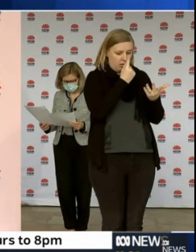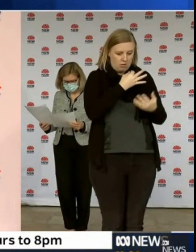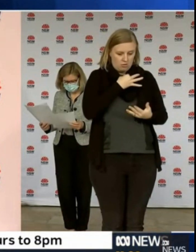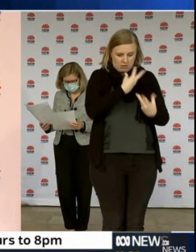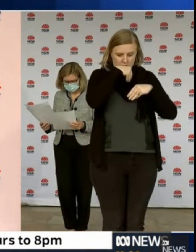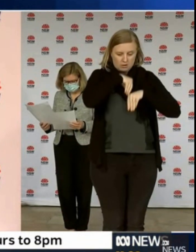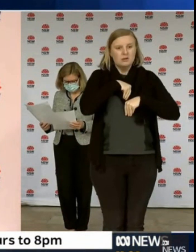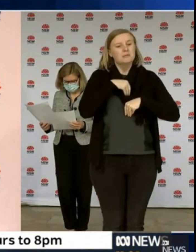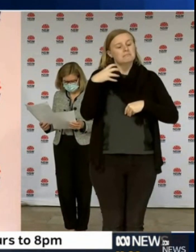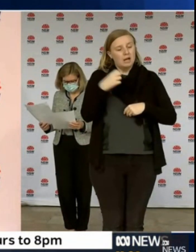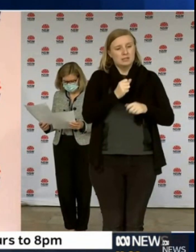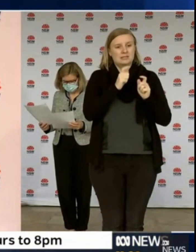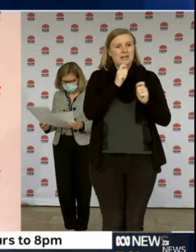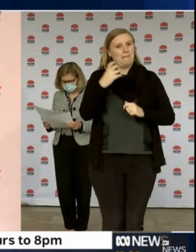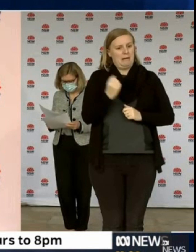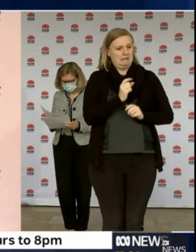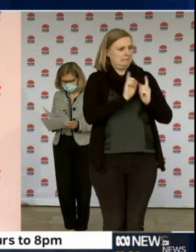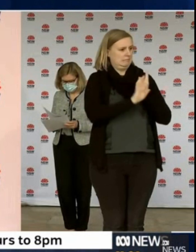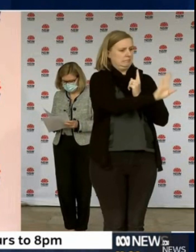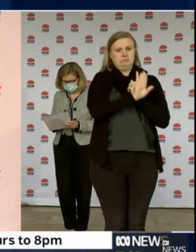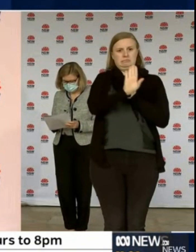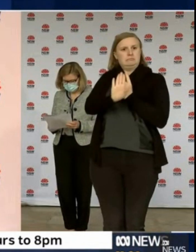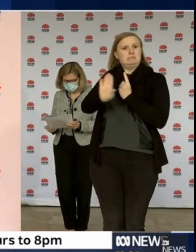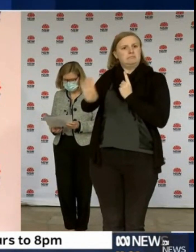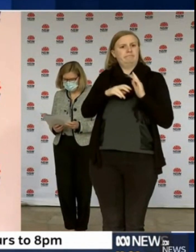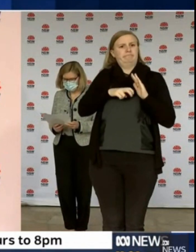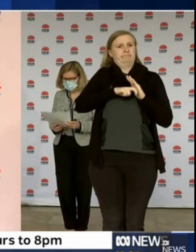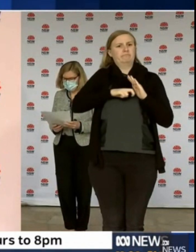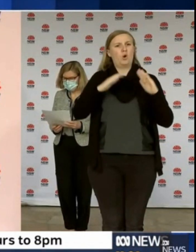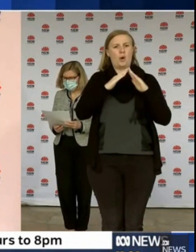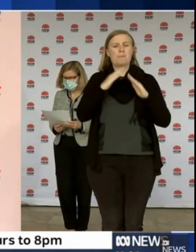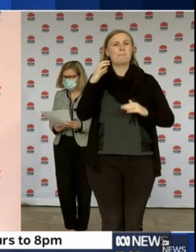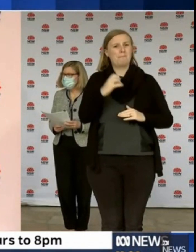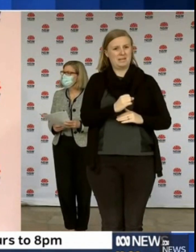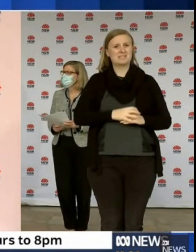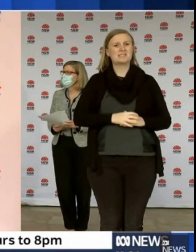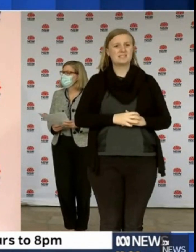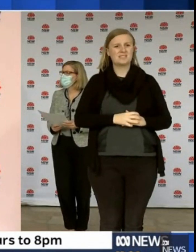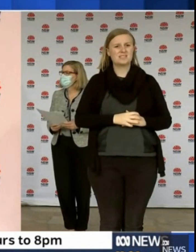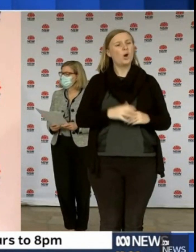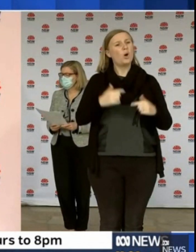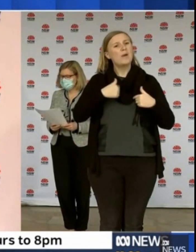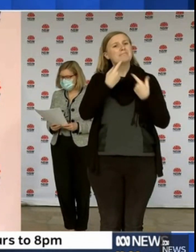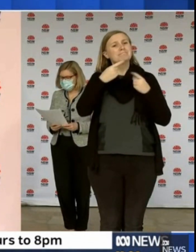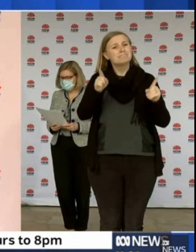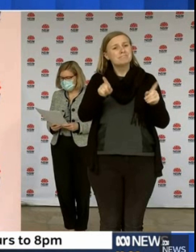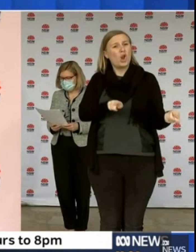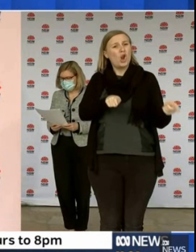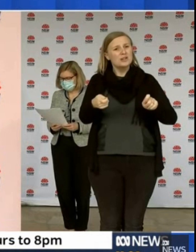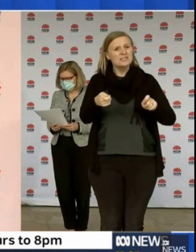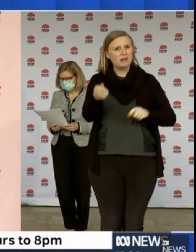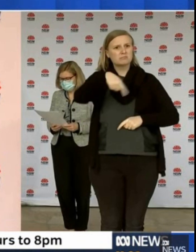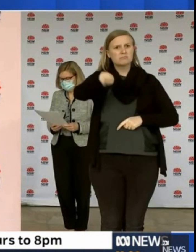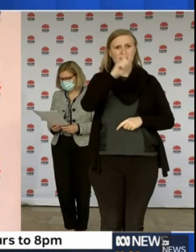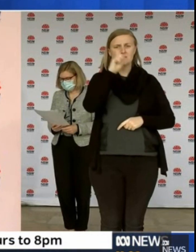how deeply grateful we all are. The way the public has responded in a very short period of time is very, very encouraging. It gives